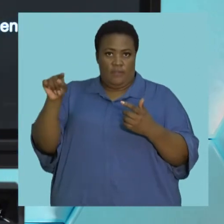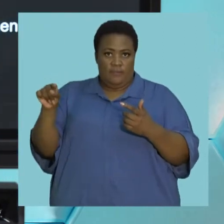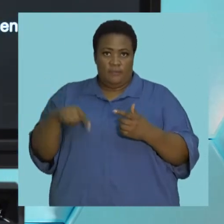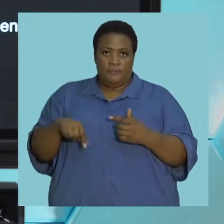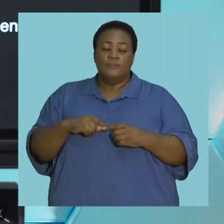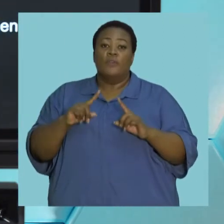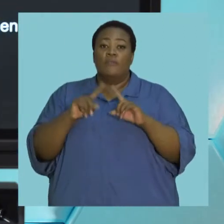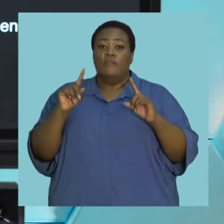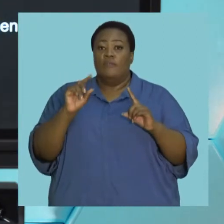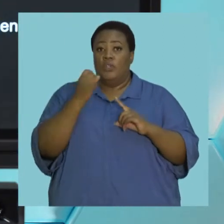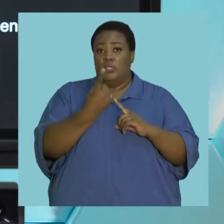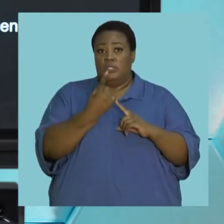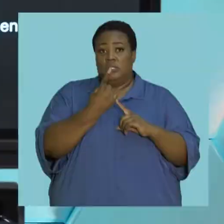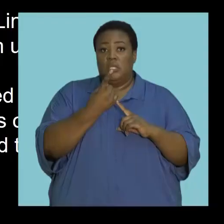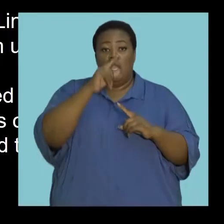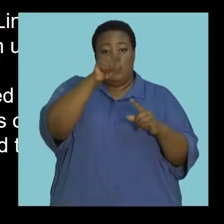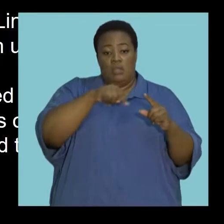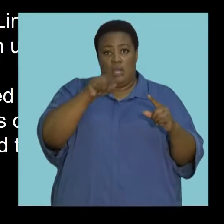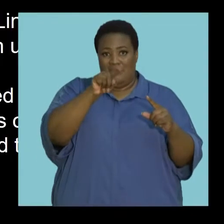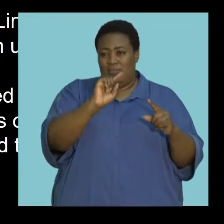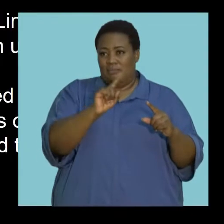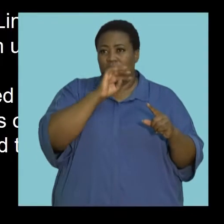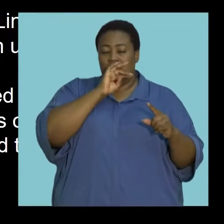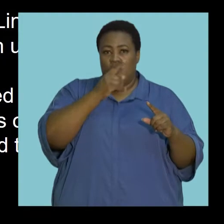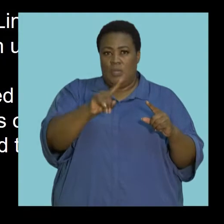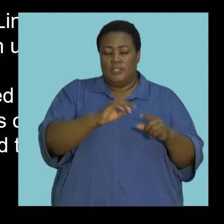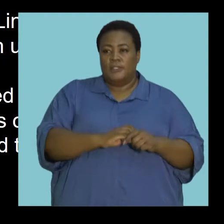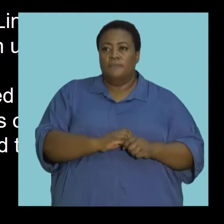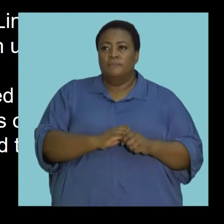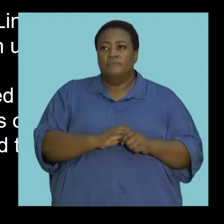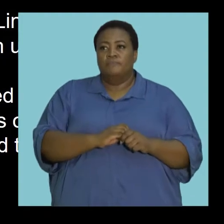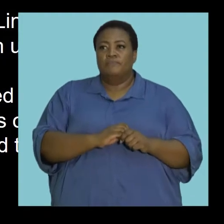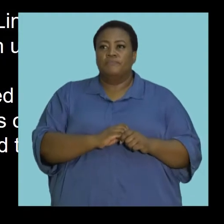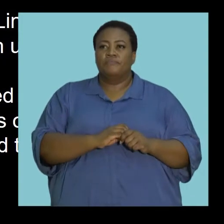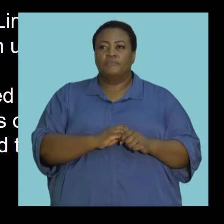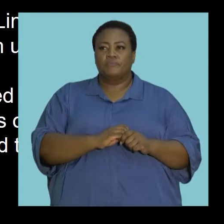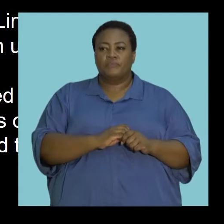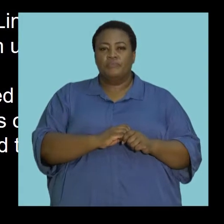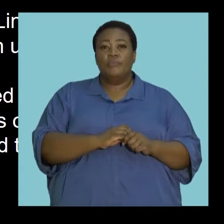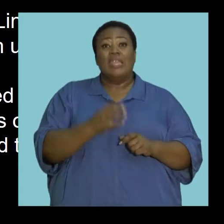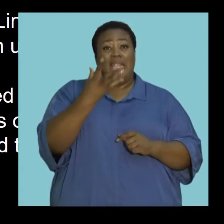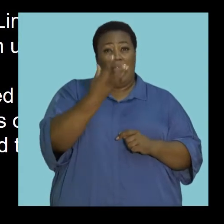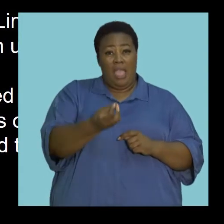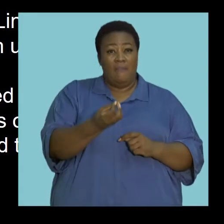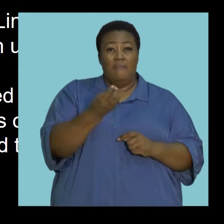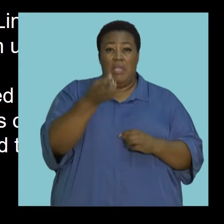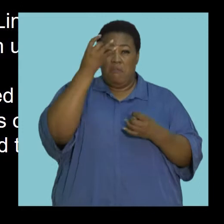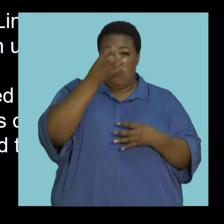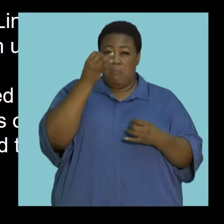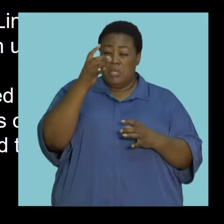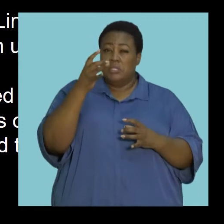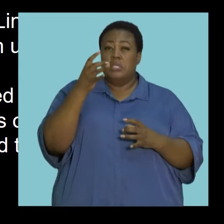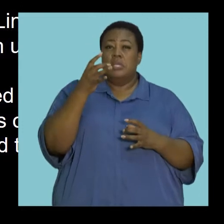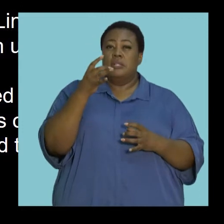at what graphs are. So graphs and charts basically condense large amounts of information